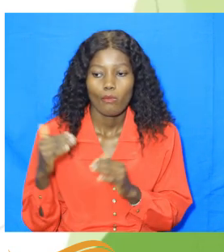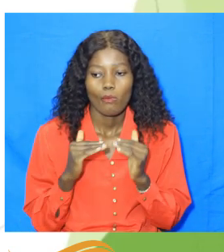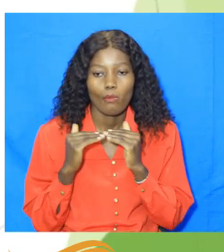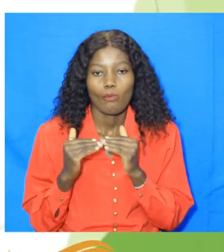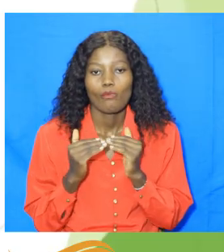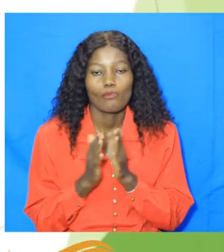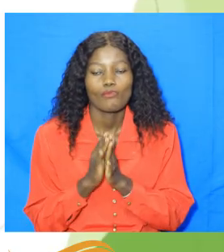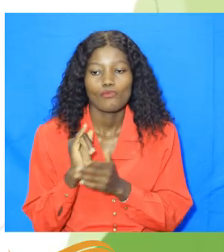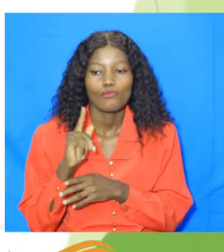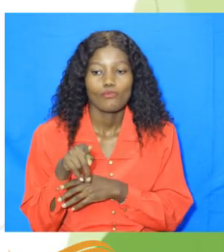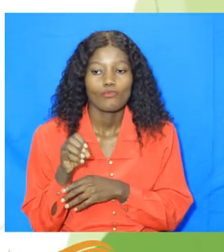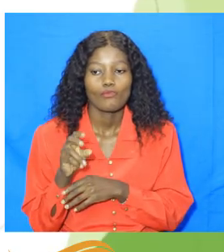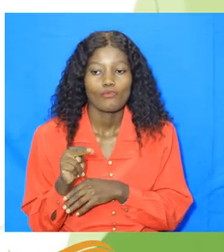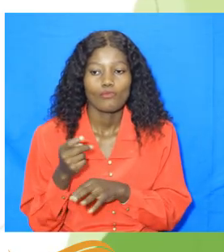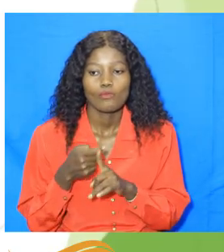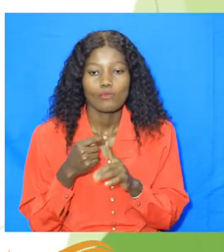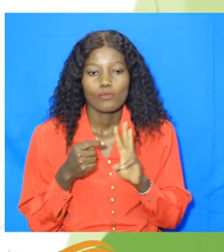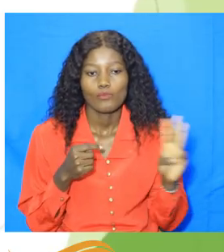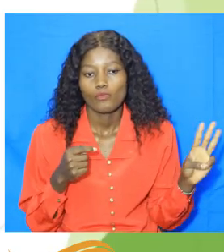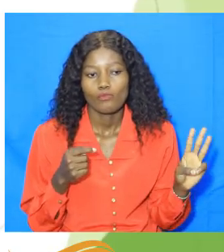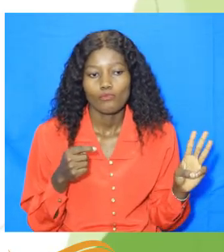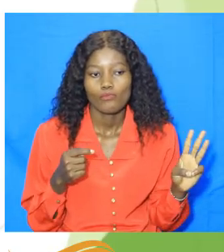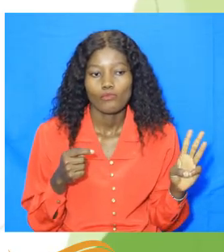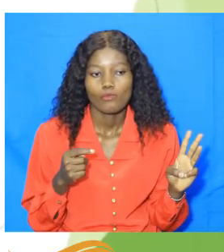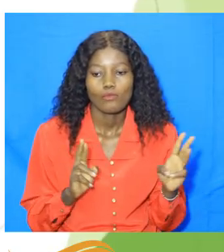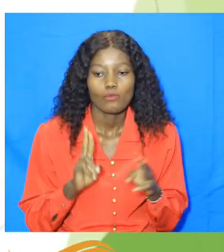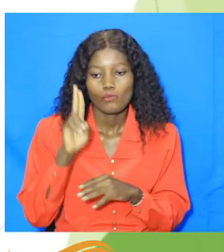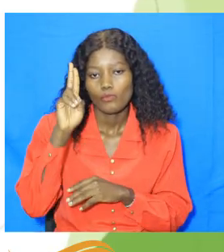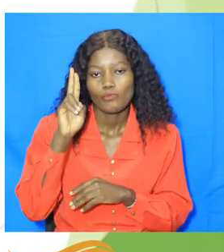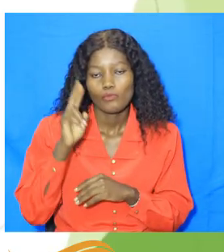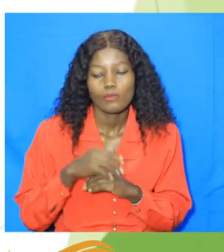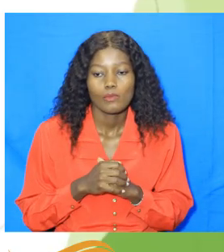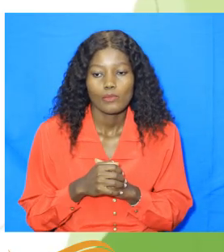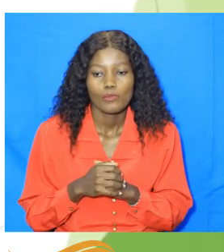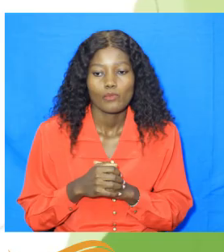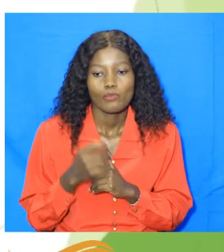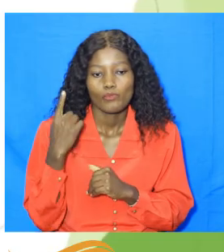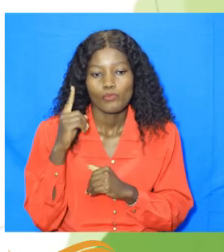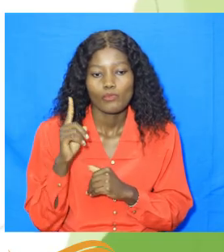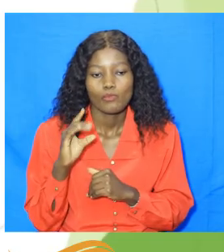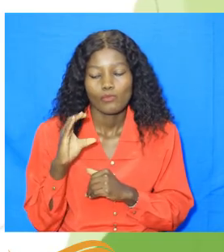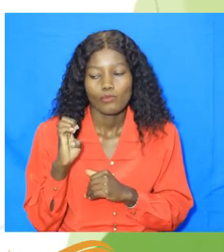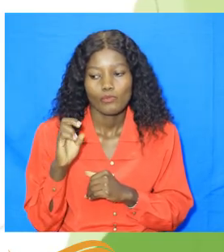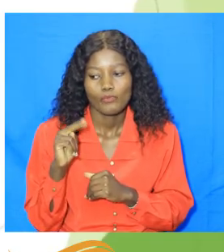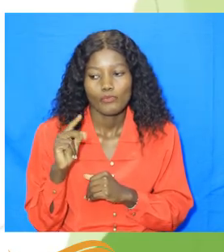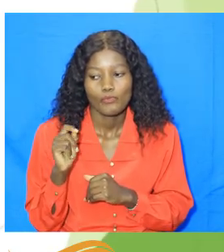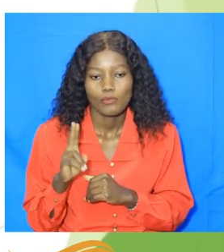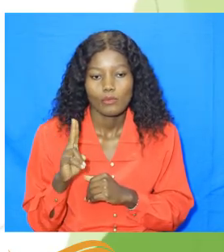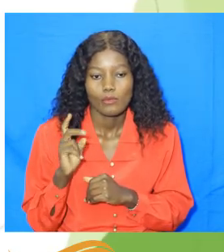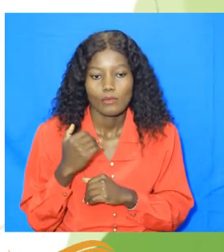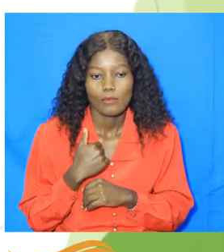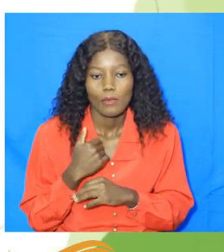for Ipon from the waist going upwards. So for Senshu, you have to